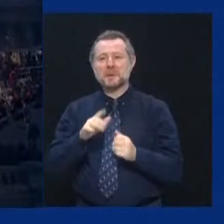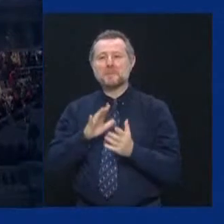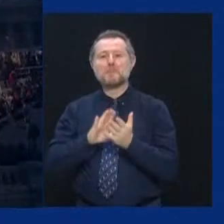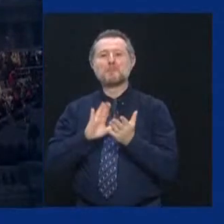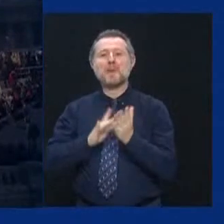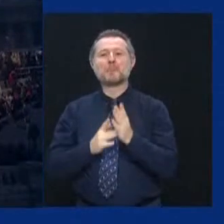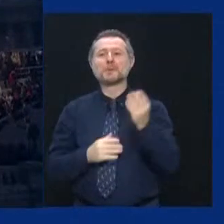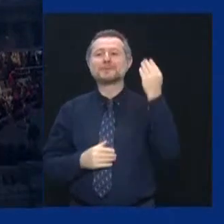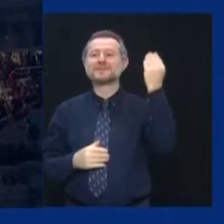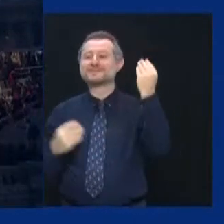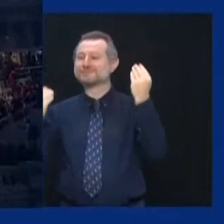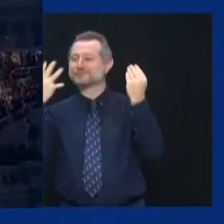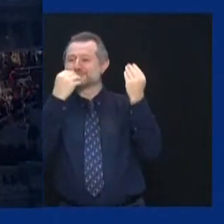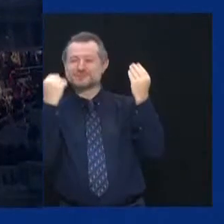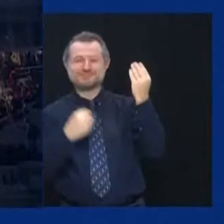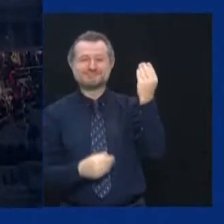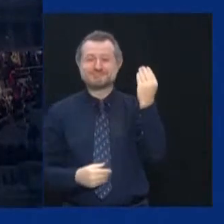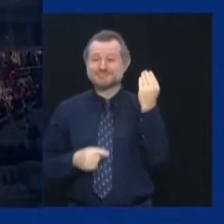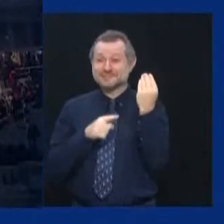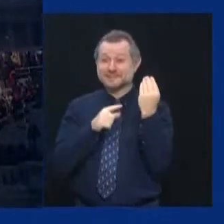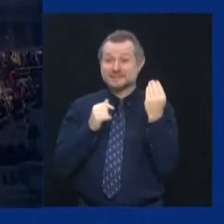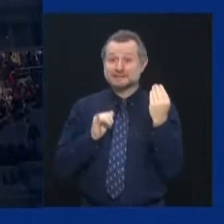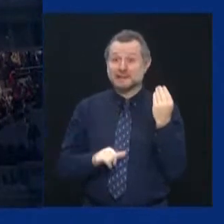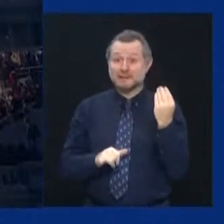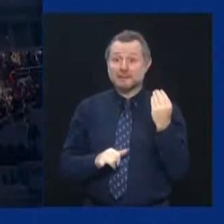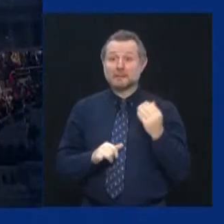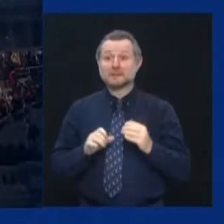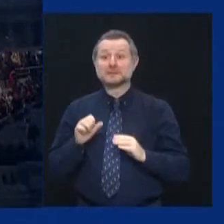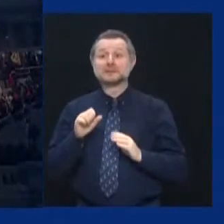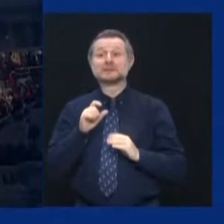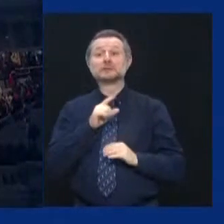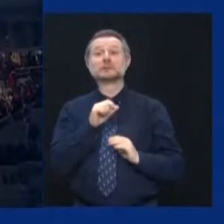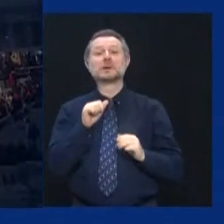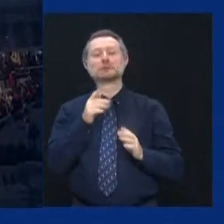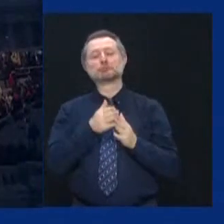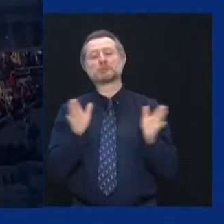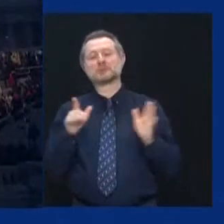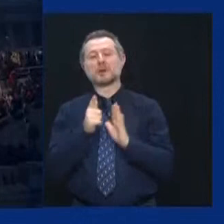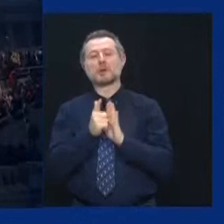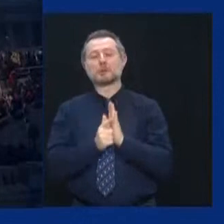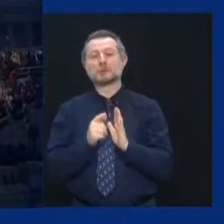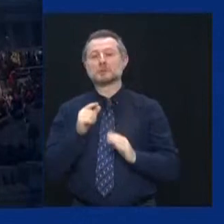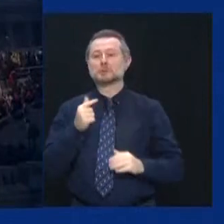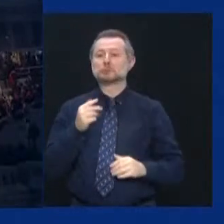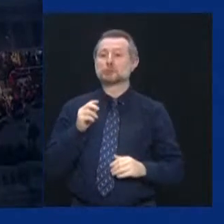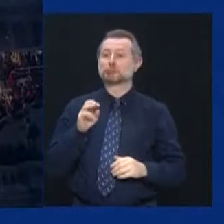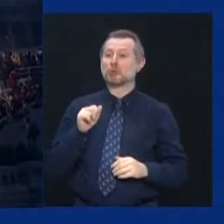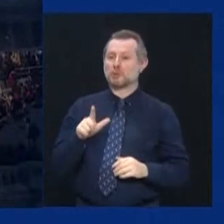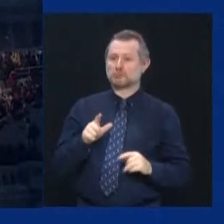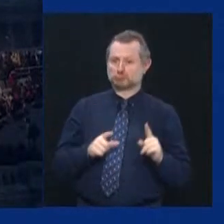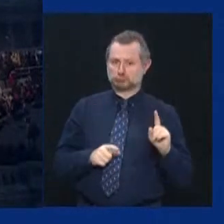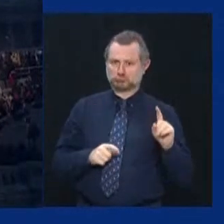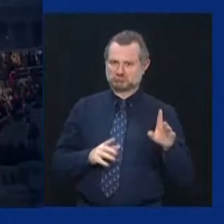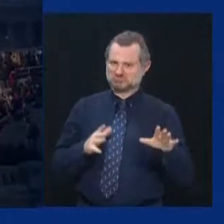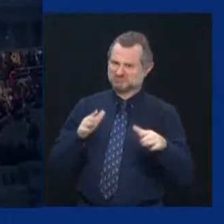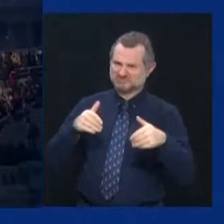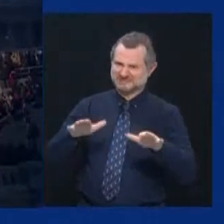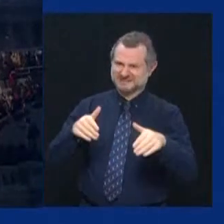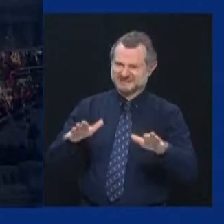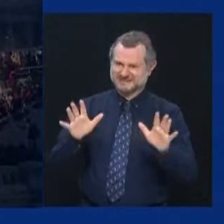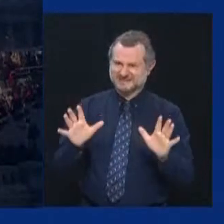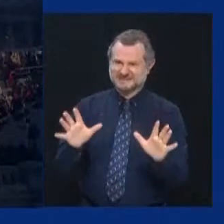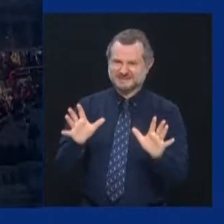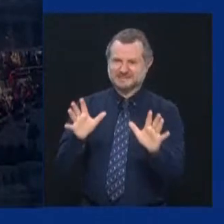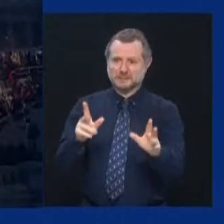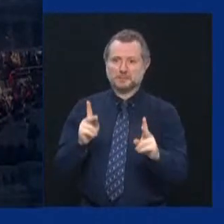photo opportunity. He had the Attorney General as the advance man. He had troops. He